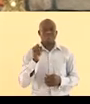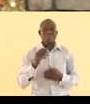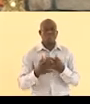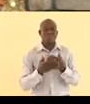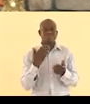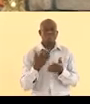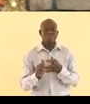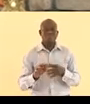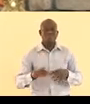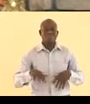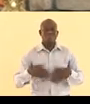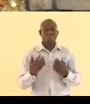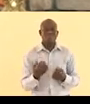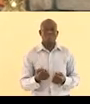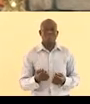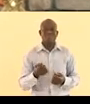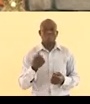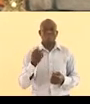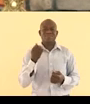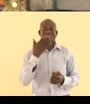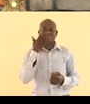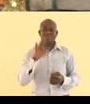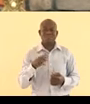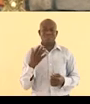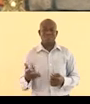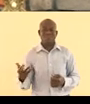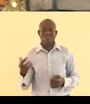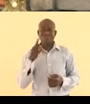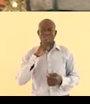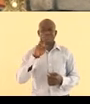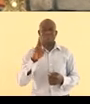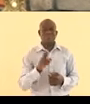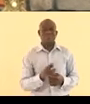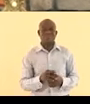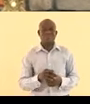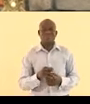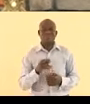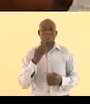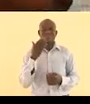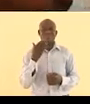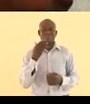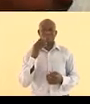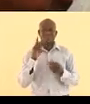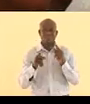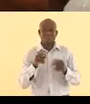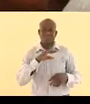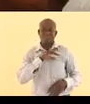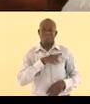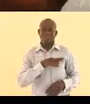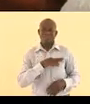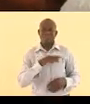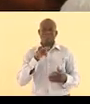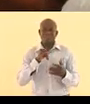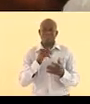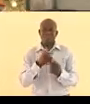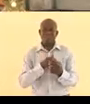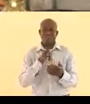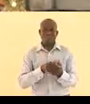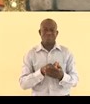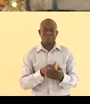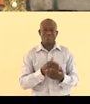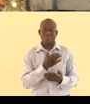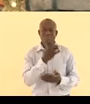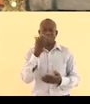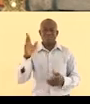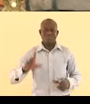So no matter how rotten things are, there are creatures that benefit from the rottenness. Those who are living lives